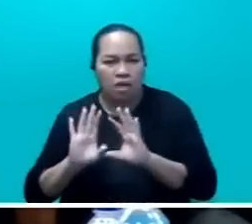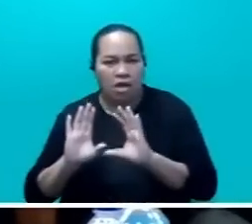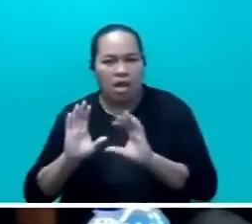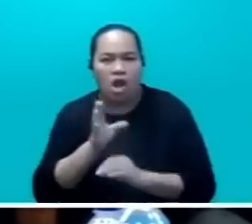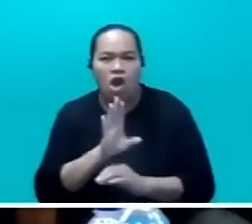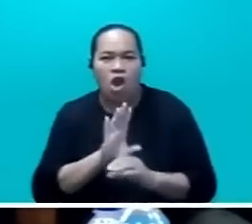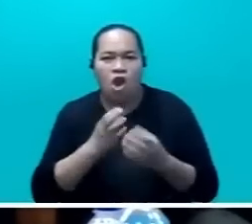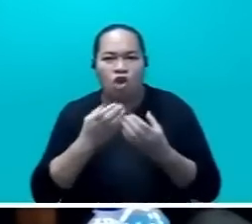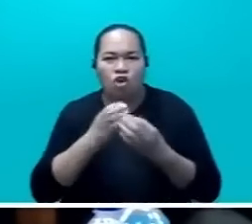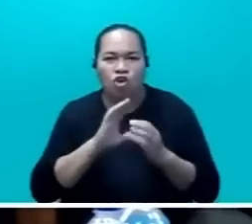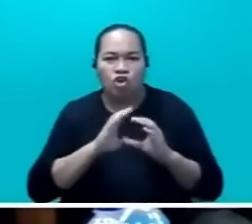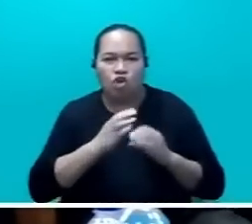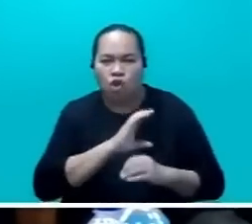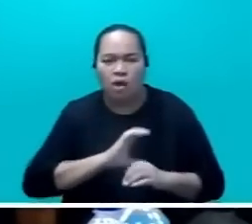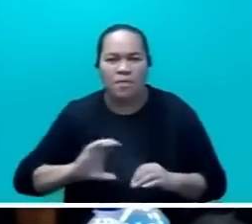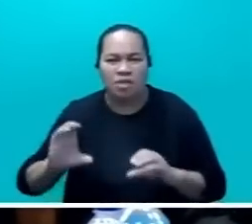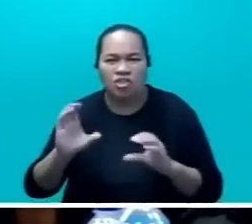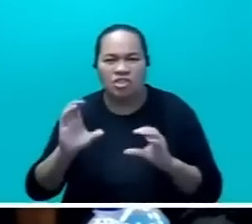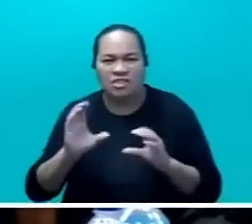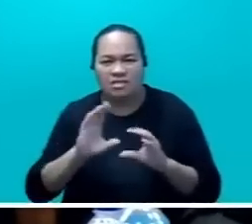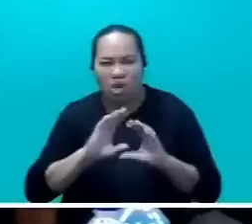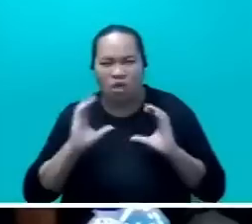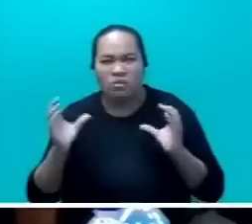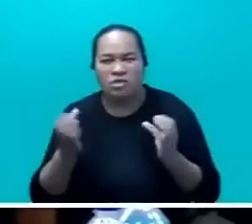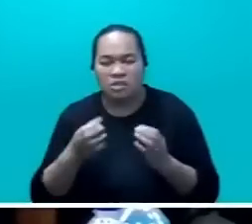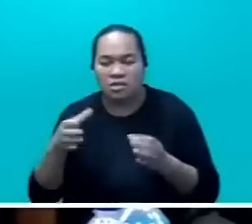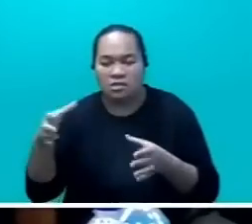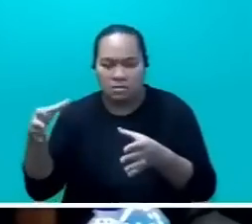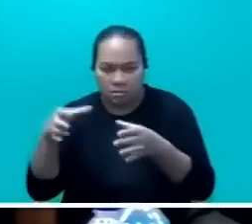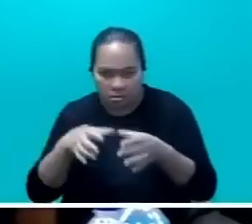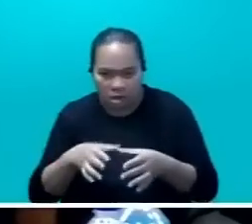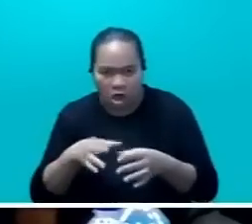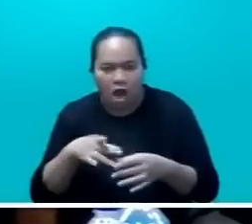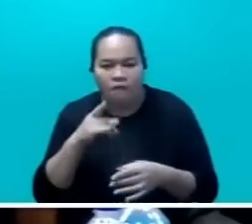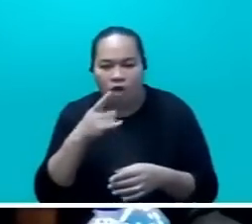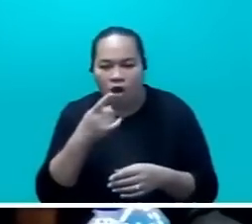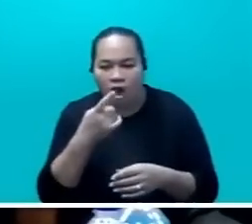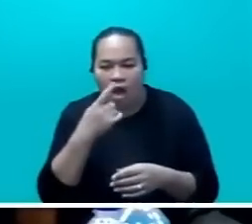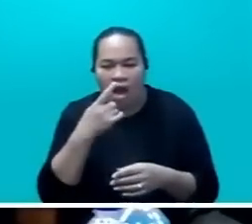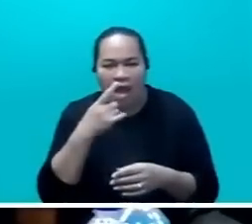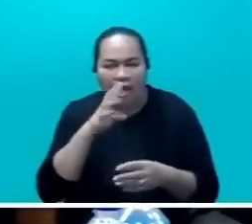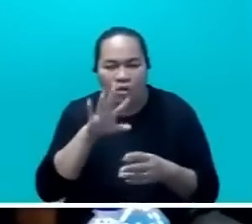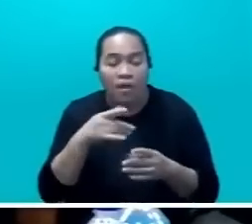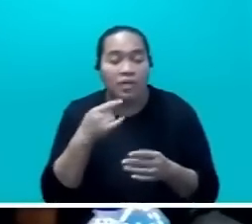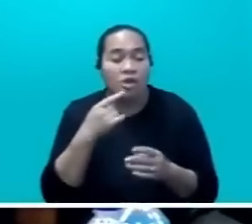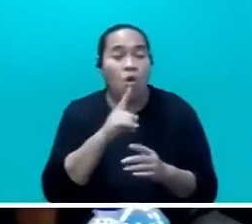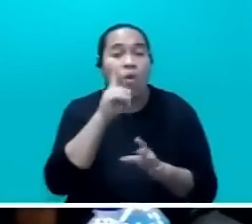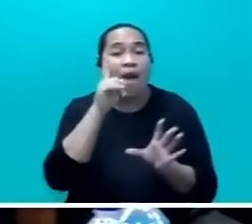November, not December 2022, as you said, November 2021. 1 year